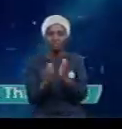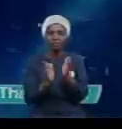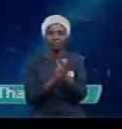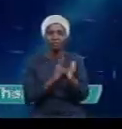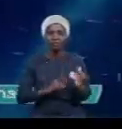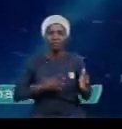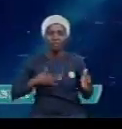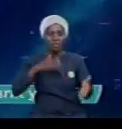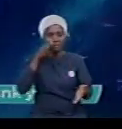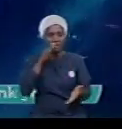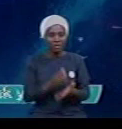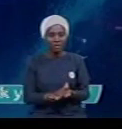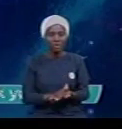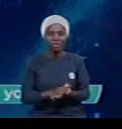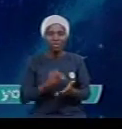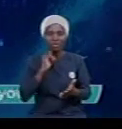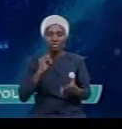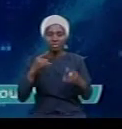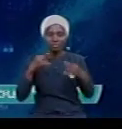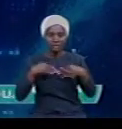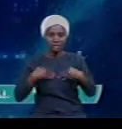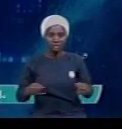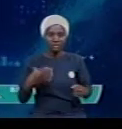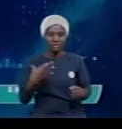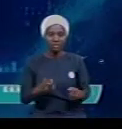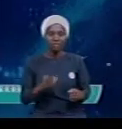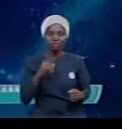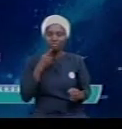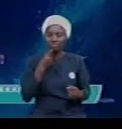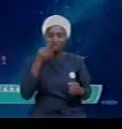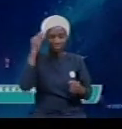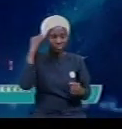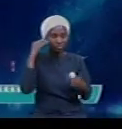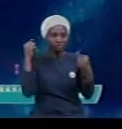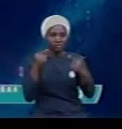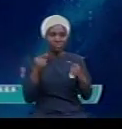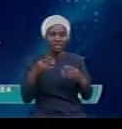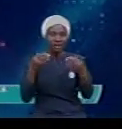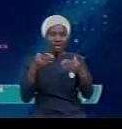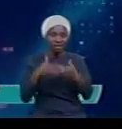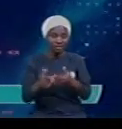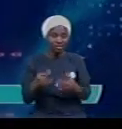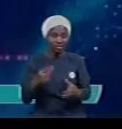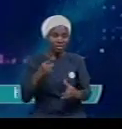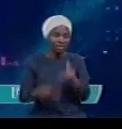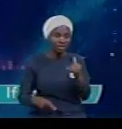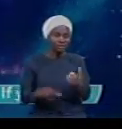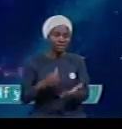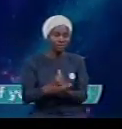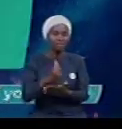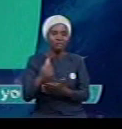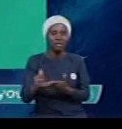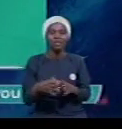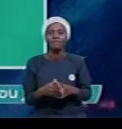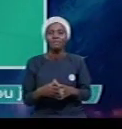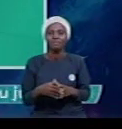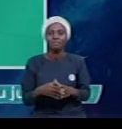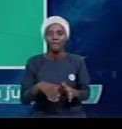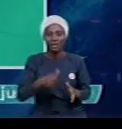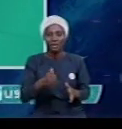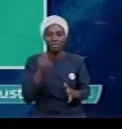of terrible headache immediately after the last amen. Praise the Lord. Godwin Uzuzi said, praise the